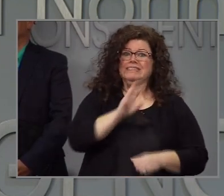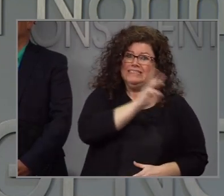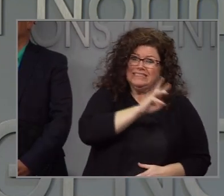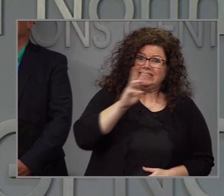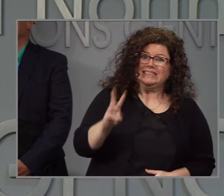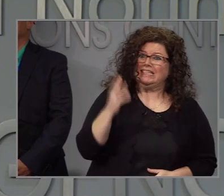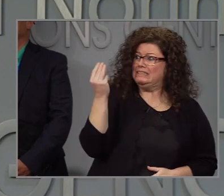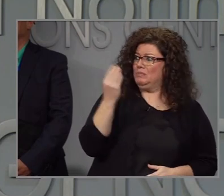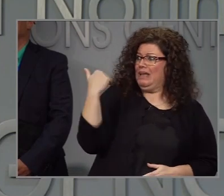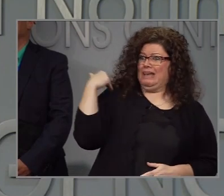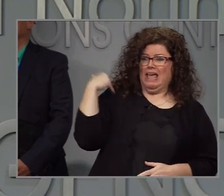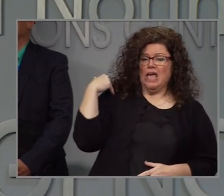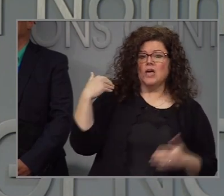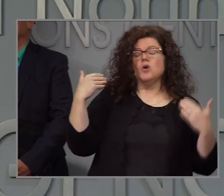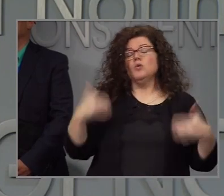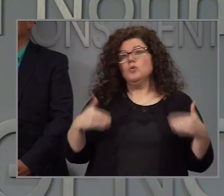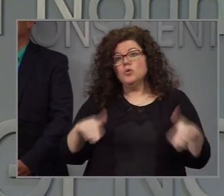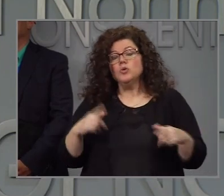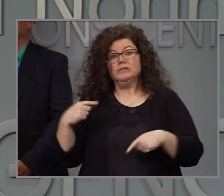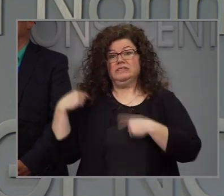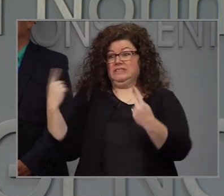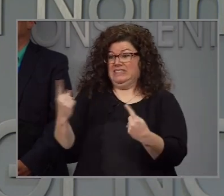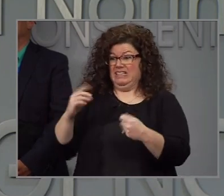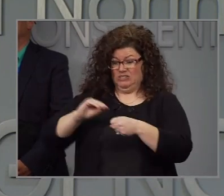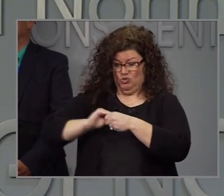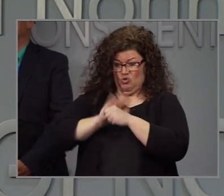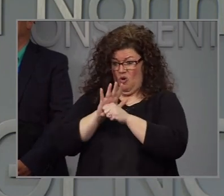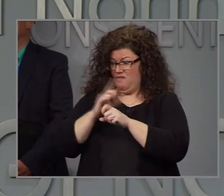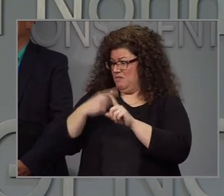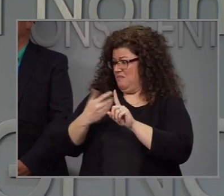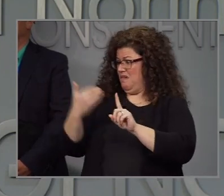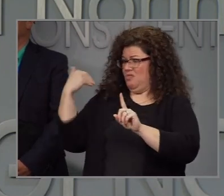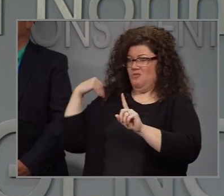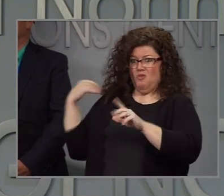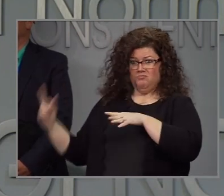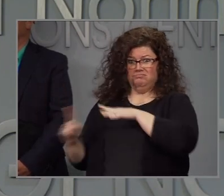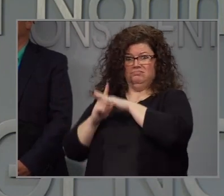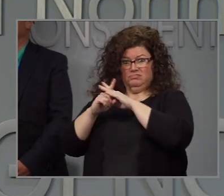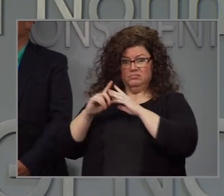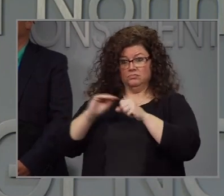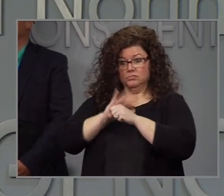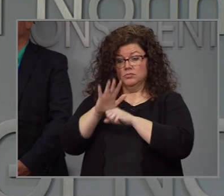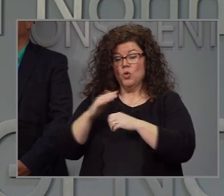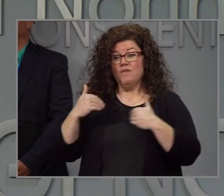partners. Since the beginning of the COVID-19 response, we've had